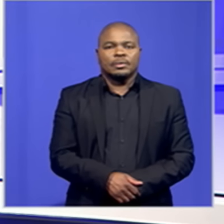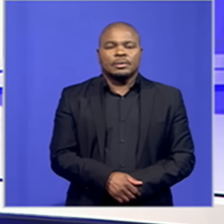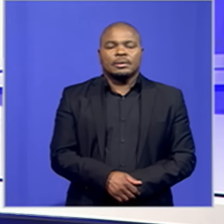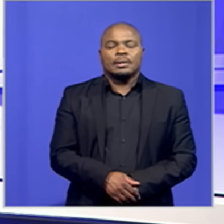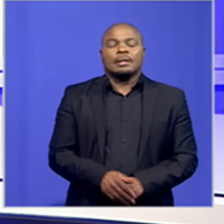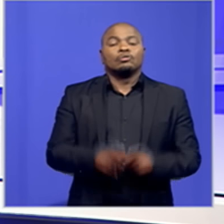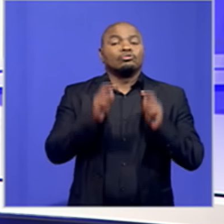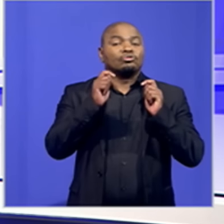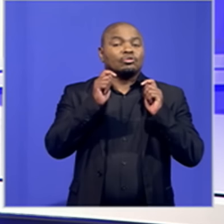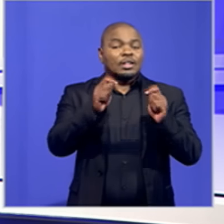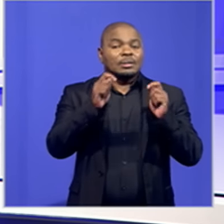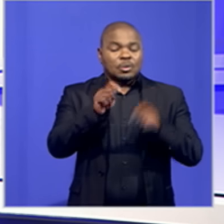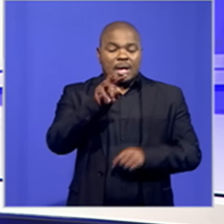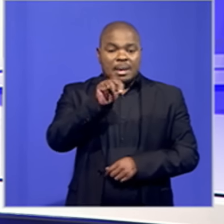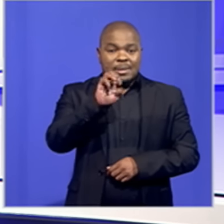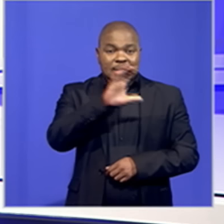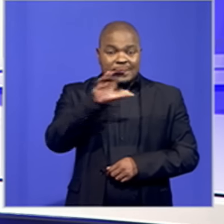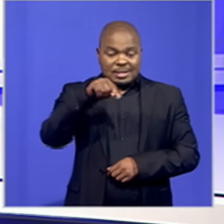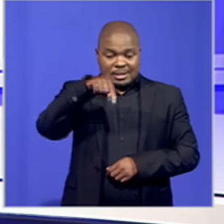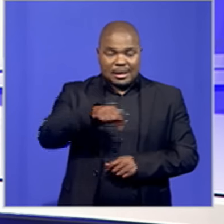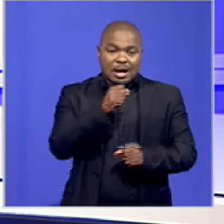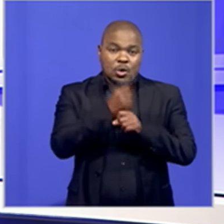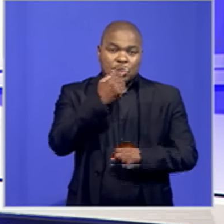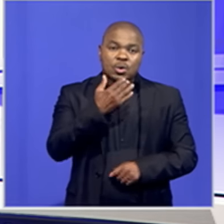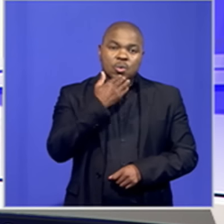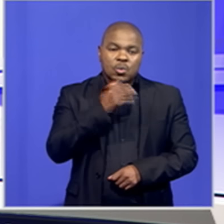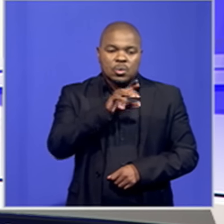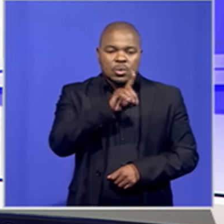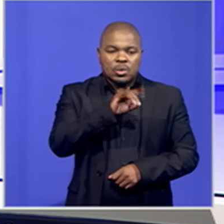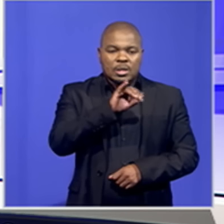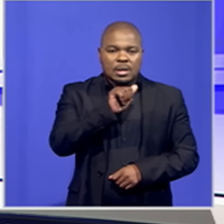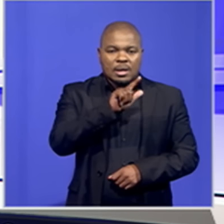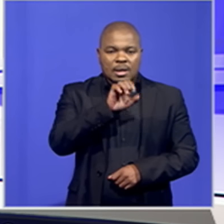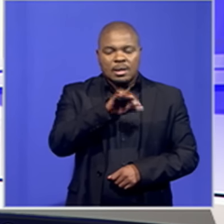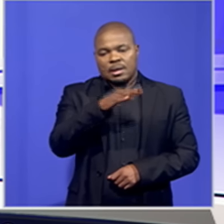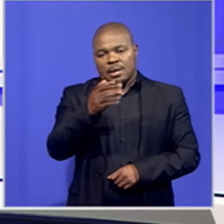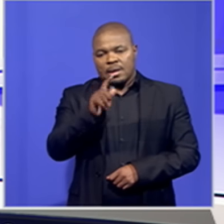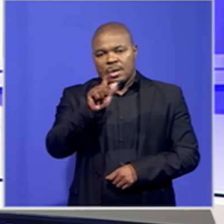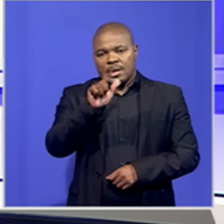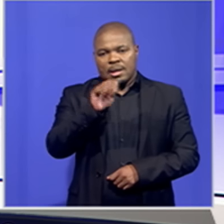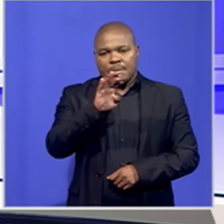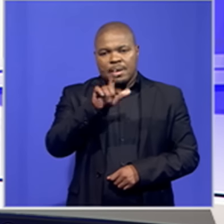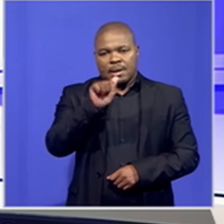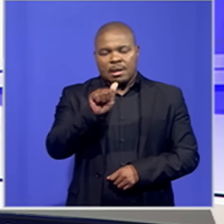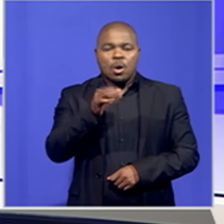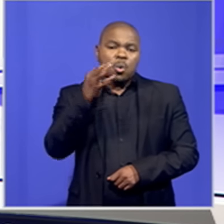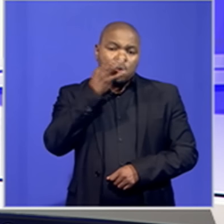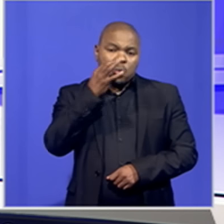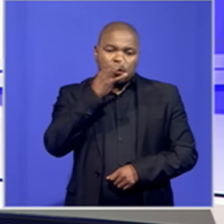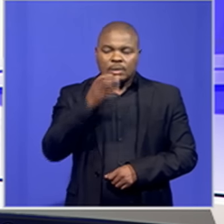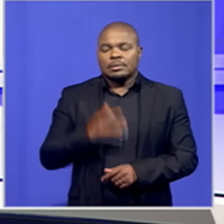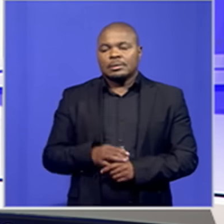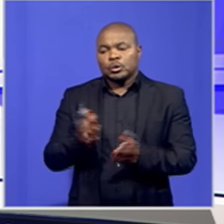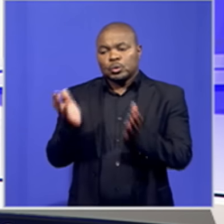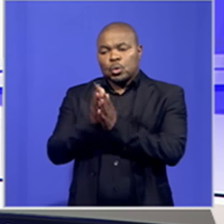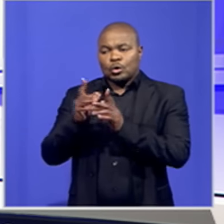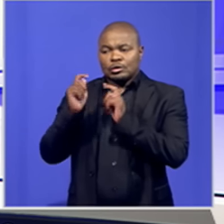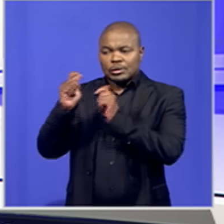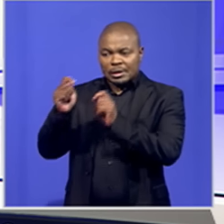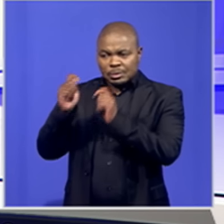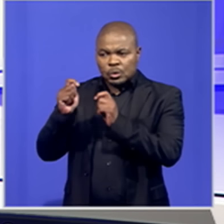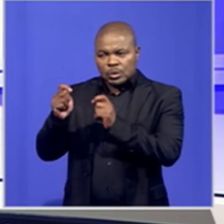Mokuruthamaga wa dipalangwa mono Gauteng ke di bone di a letlabela a re ga batle go rerisanela go gololwa ga dijanaga tse di rwalang barutwana tse